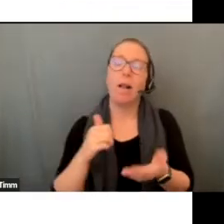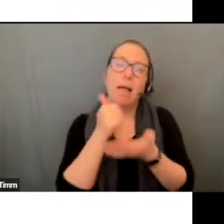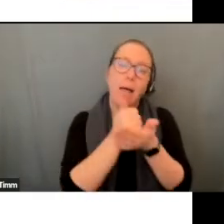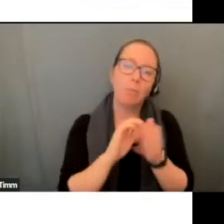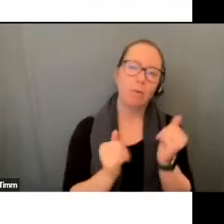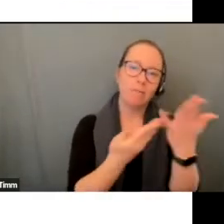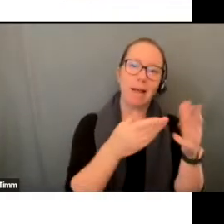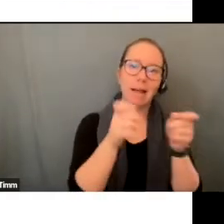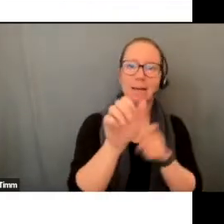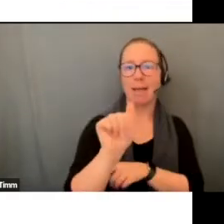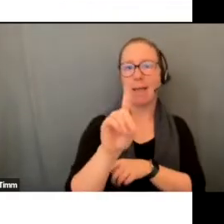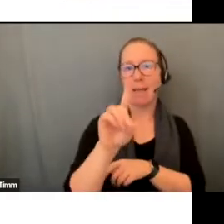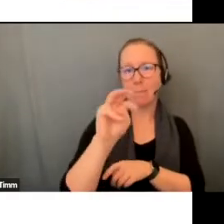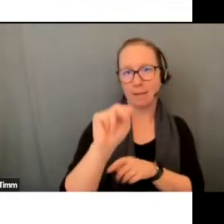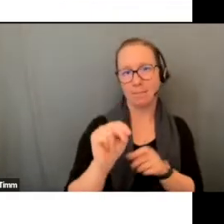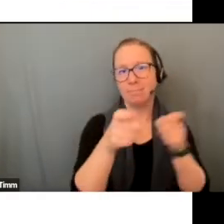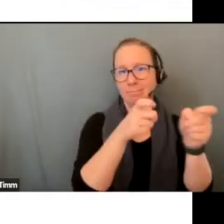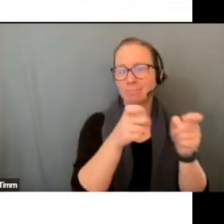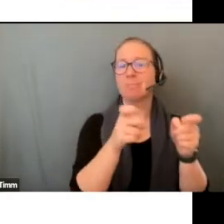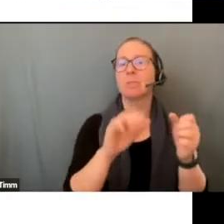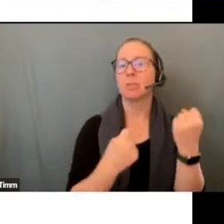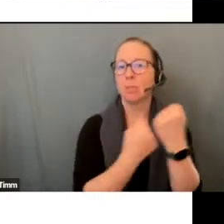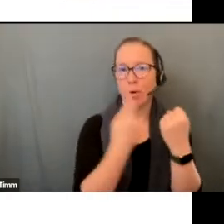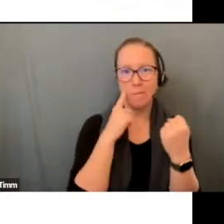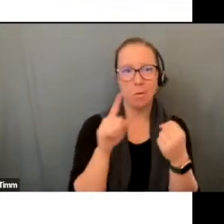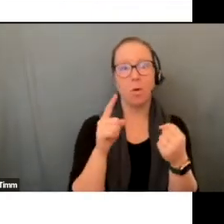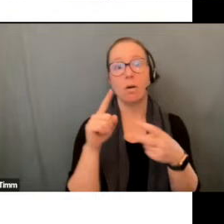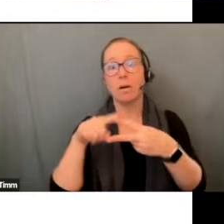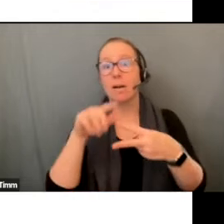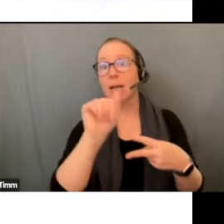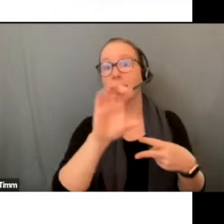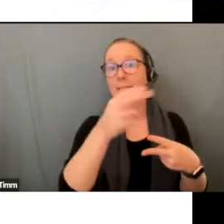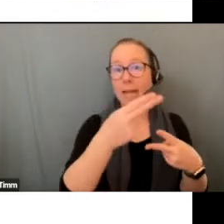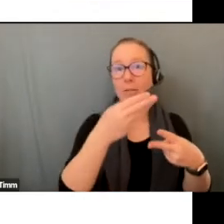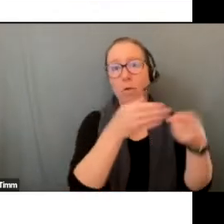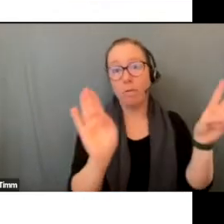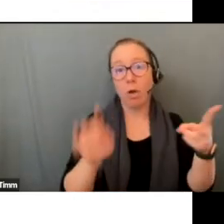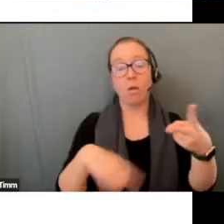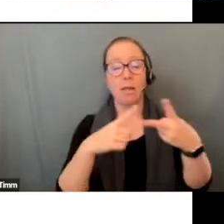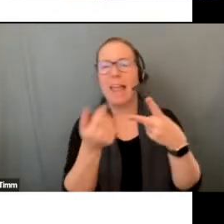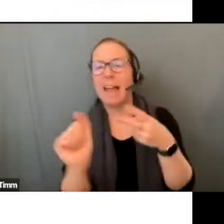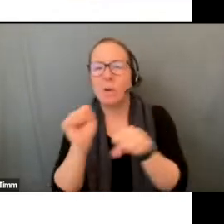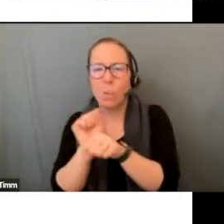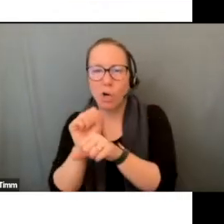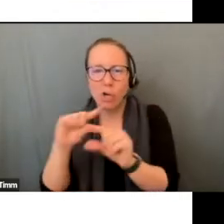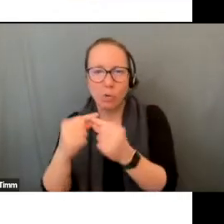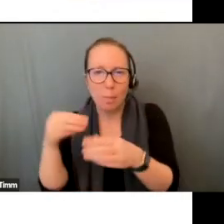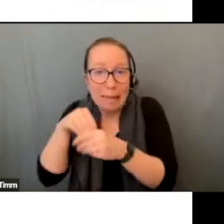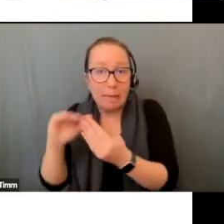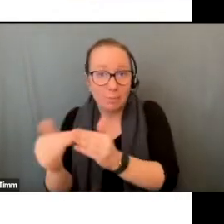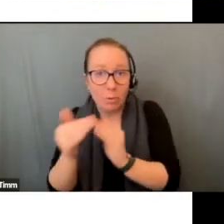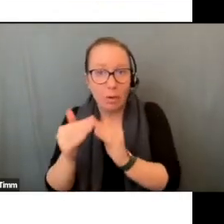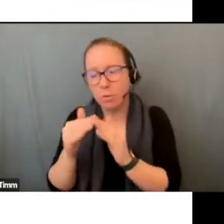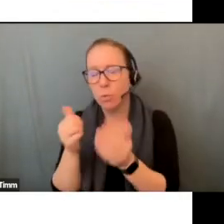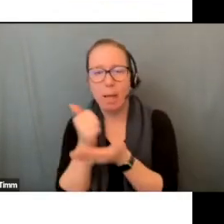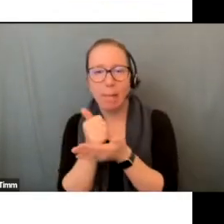administrative, organizational support to both the overall ACH and any of the working groups in the community to help further the